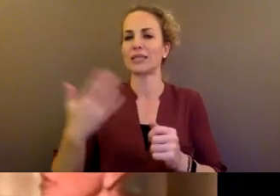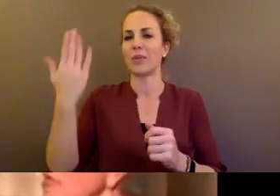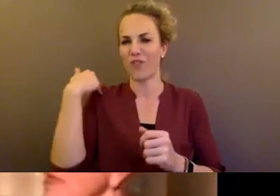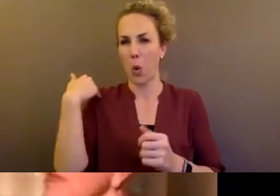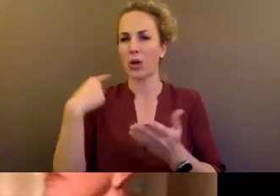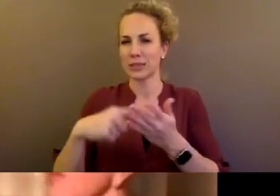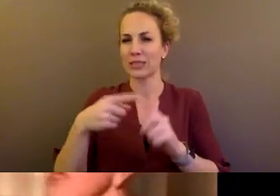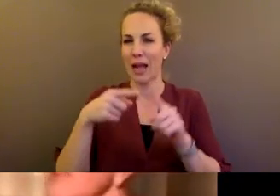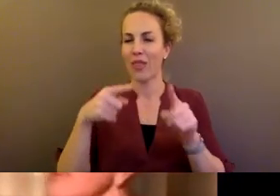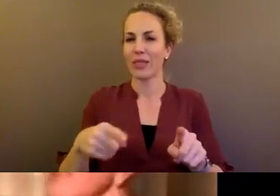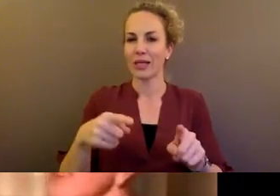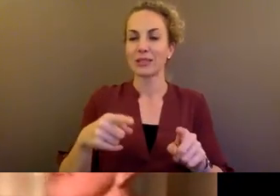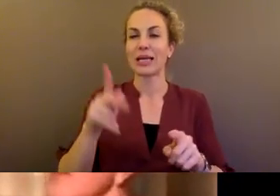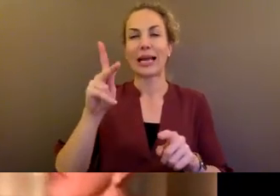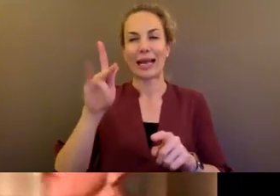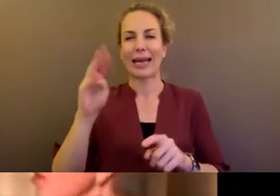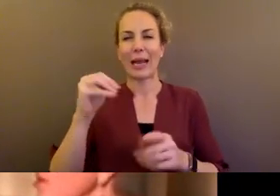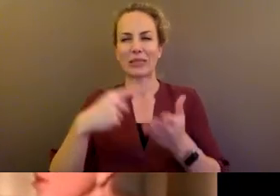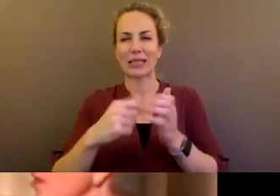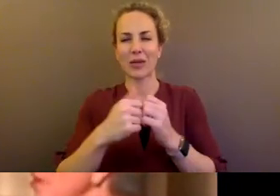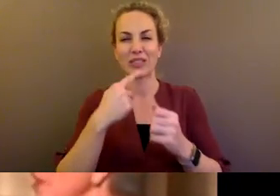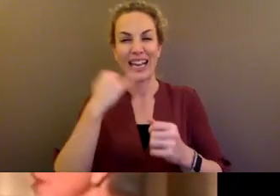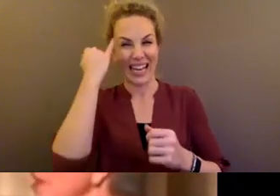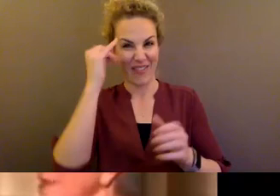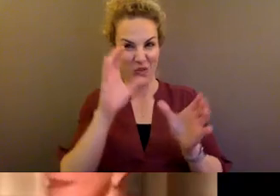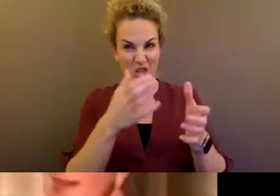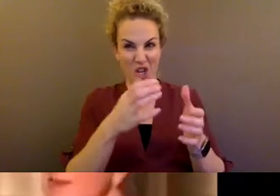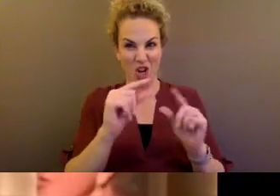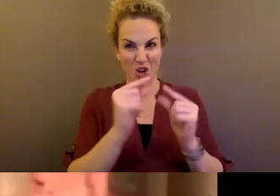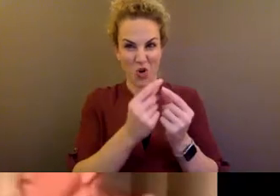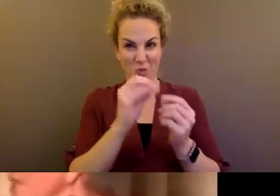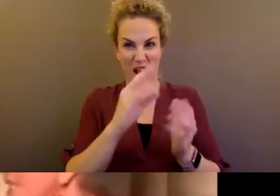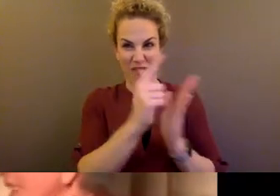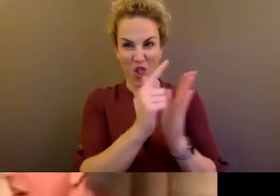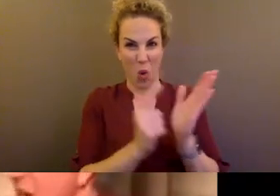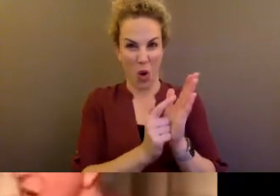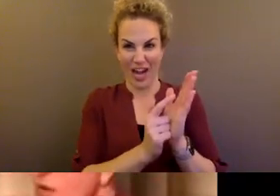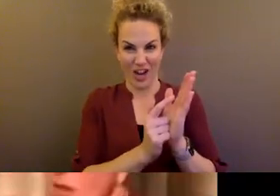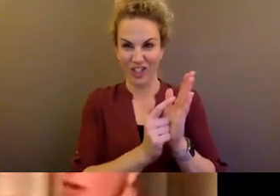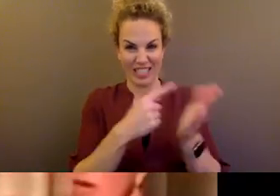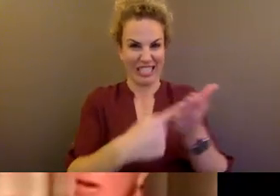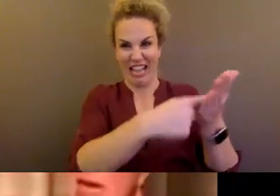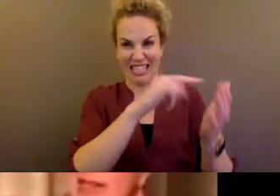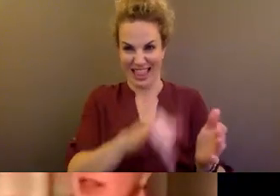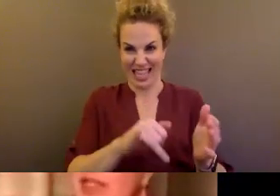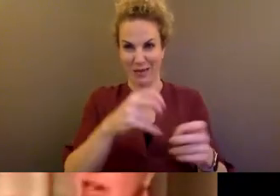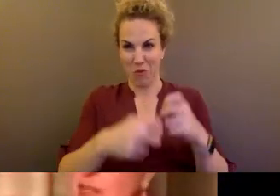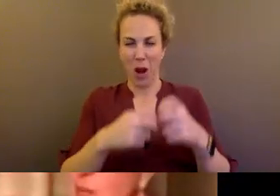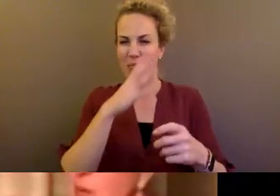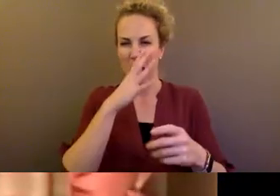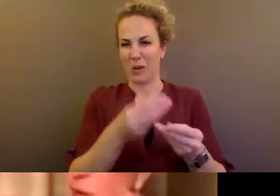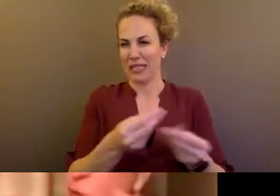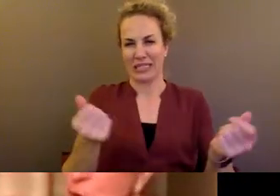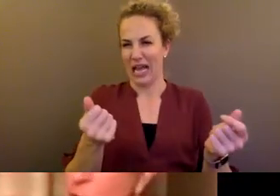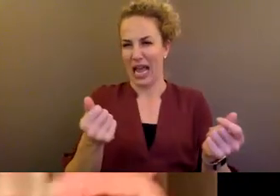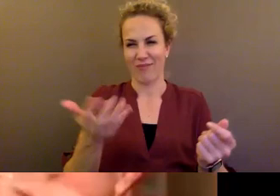conversations, at one point Ken looked at me and said, if this was a group of lawyers, they would have been done with this a half an hour ago. And the early childhood